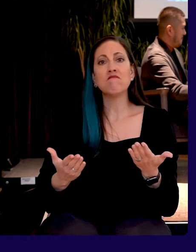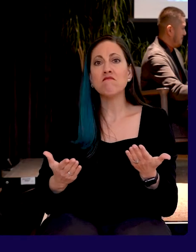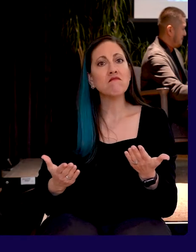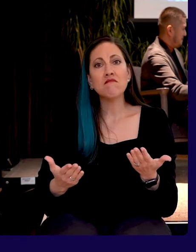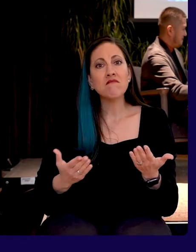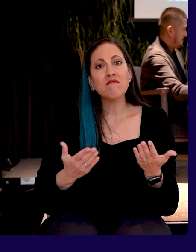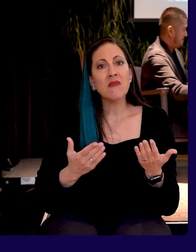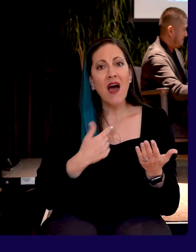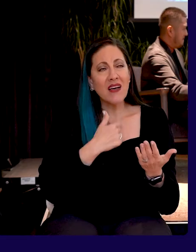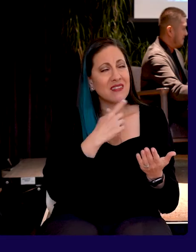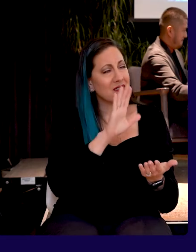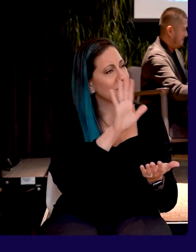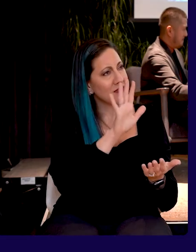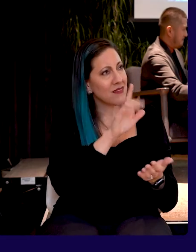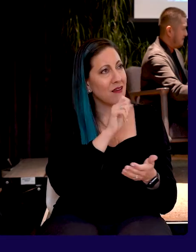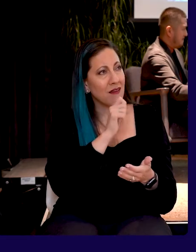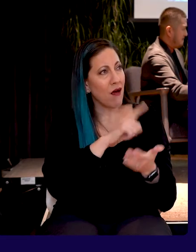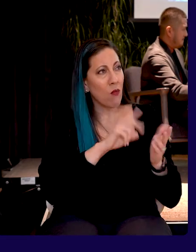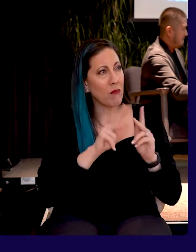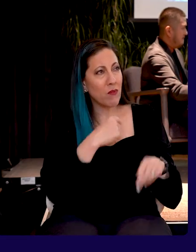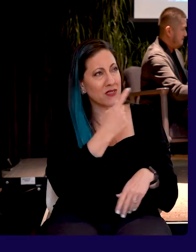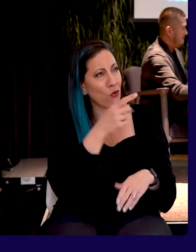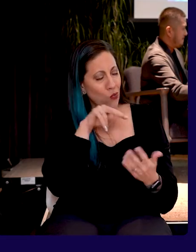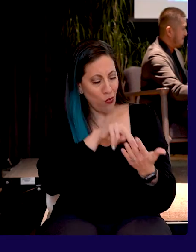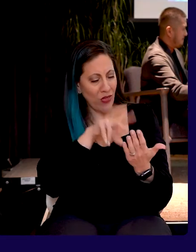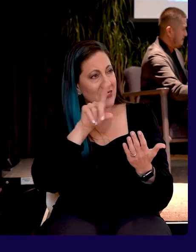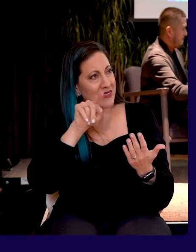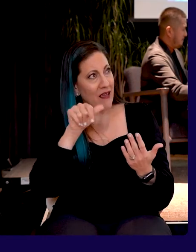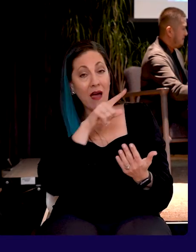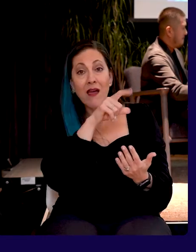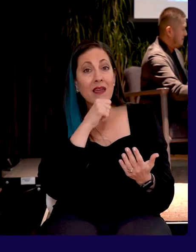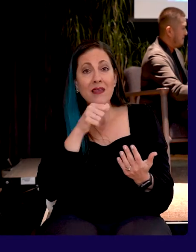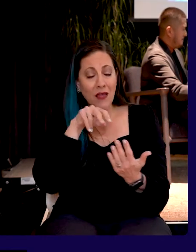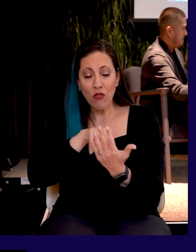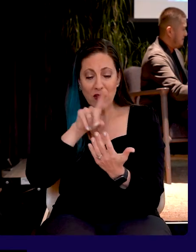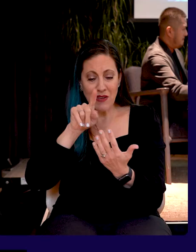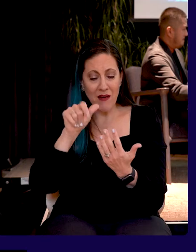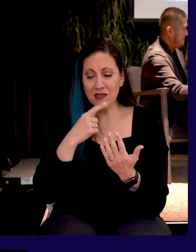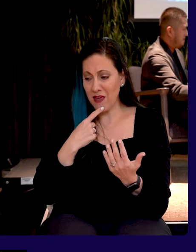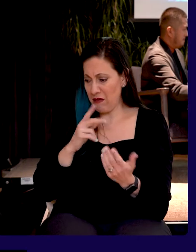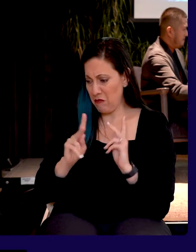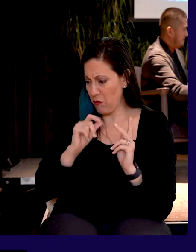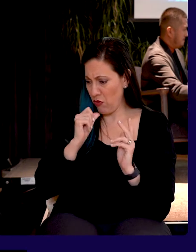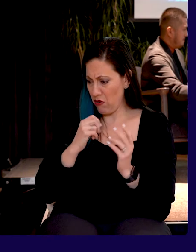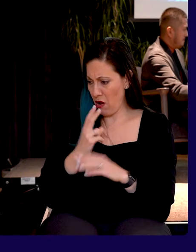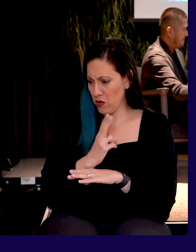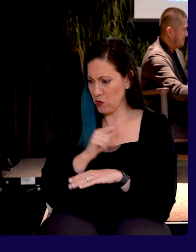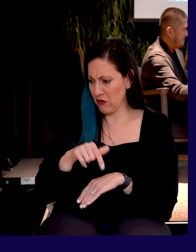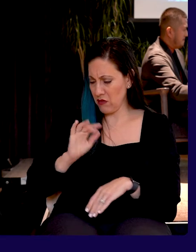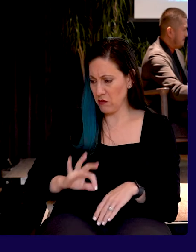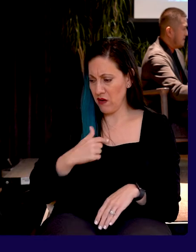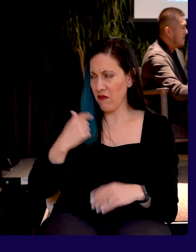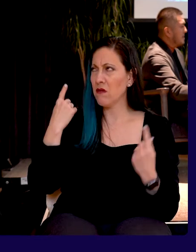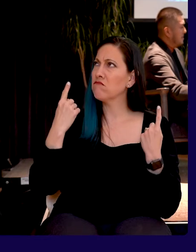about listen, it's not what people tell you, but it's also the data. Like, he didn't even look at the data and say, okay, no one's taking advantage of this. I